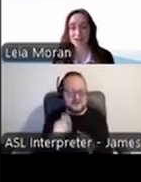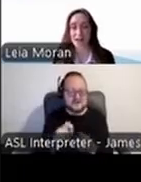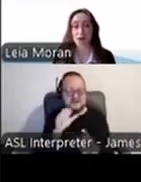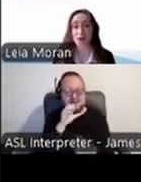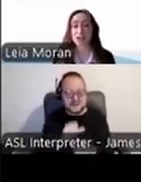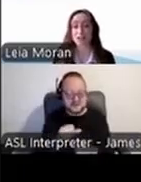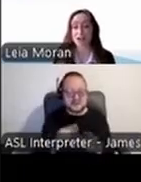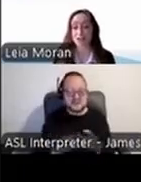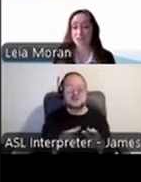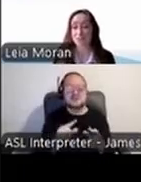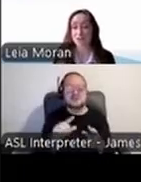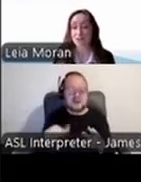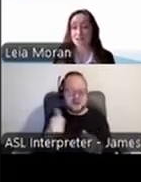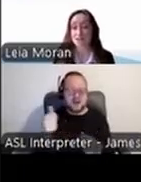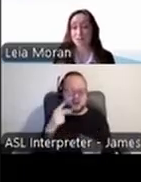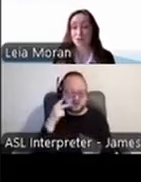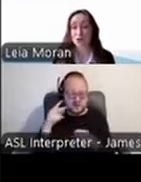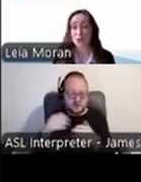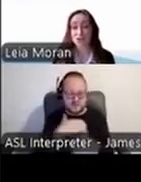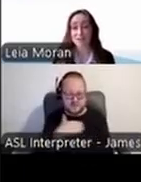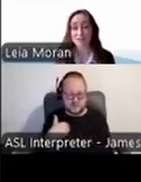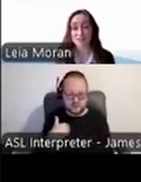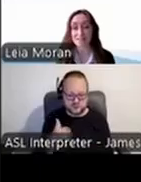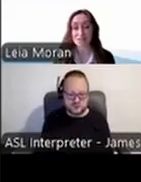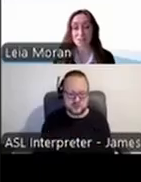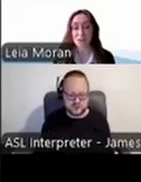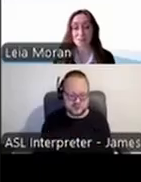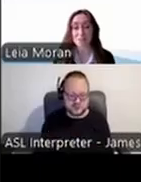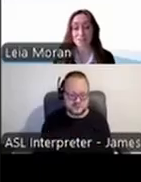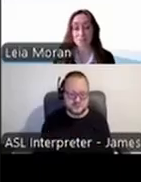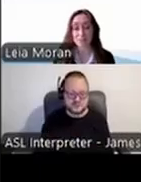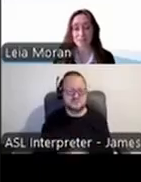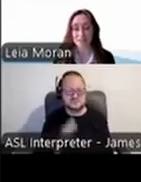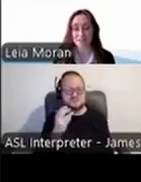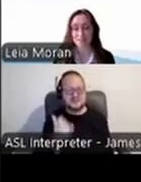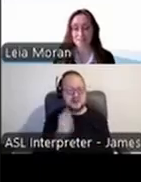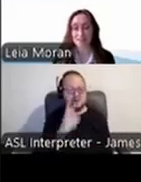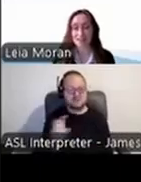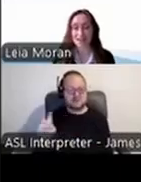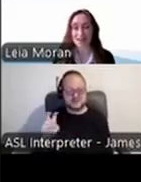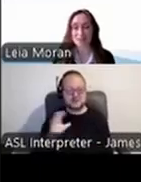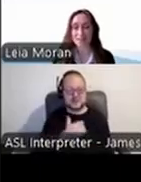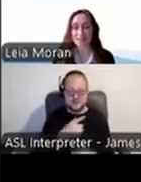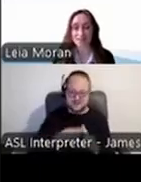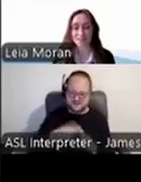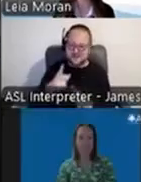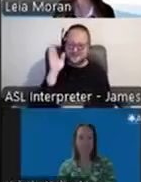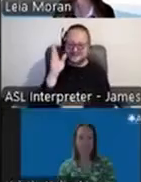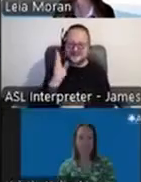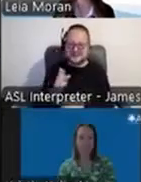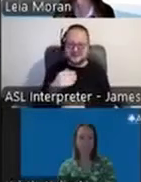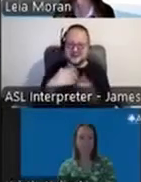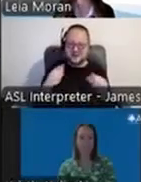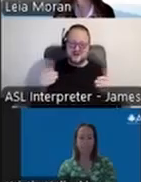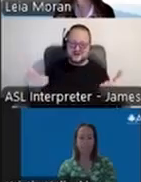shared our introductory information, we'll transition to our main presentation, and I'm delighted to introduce